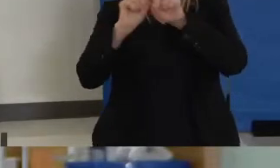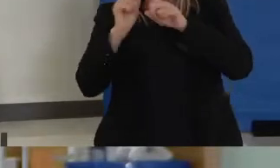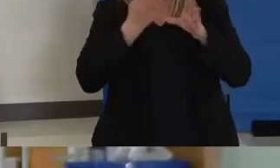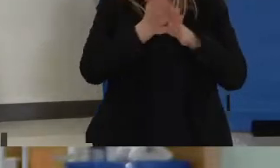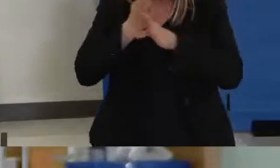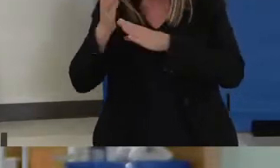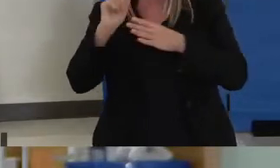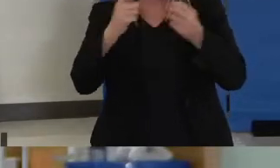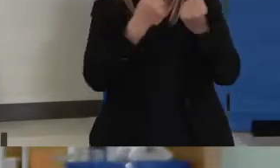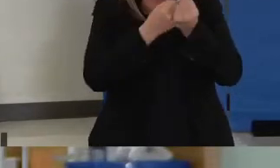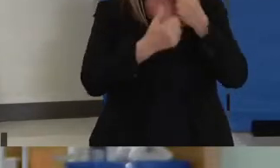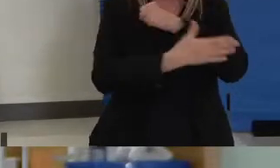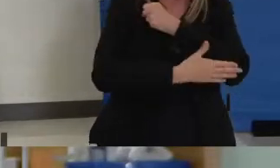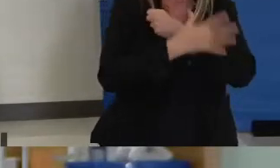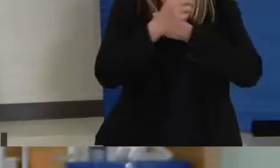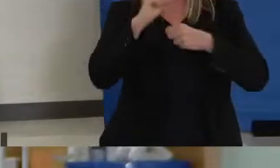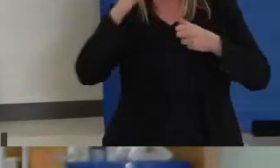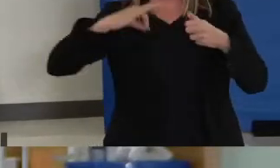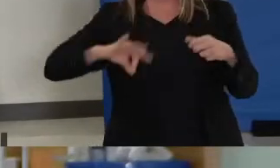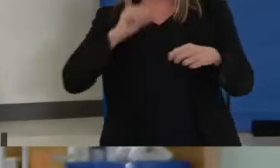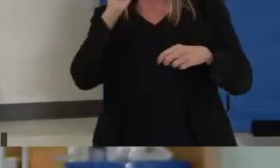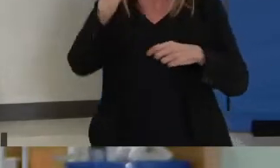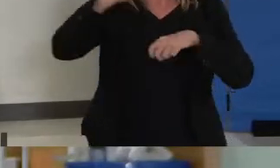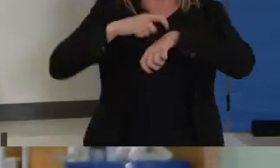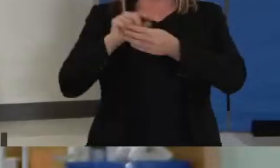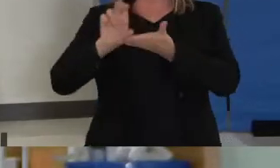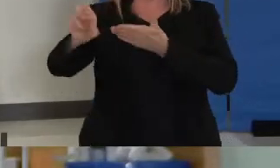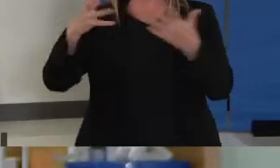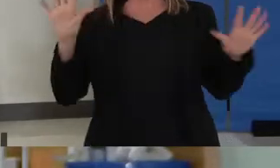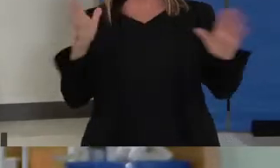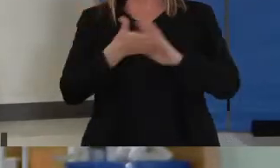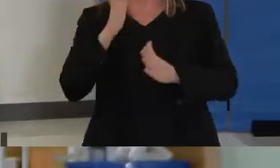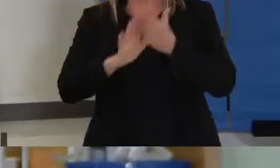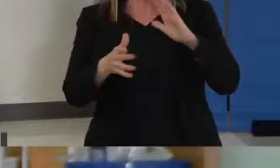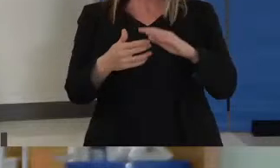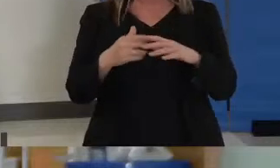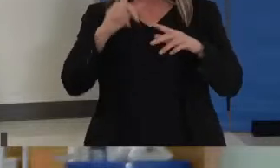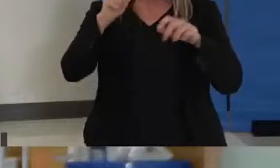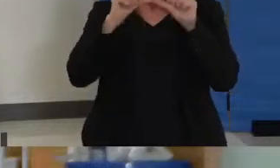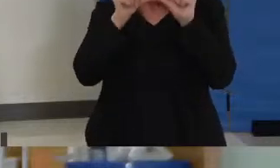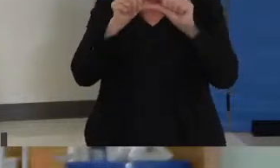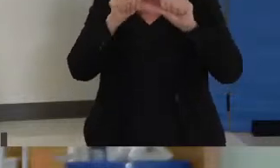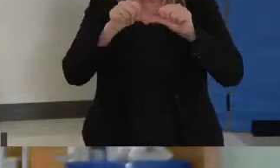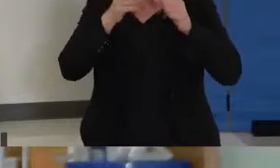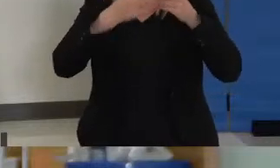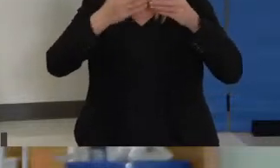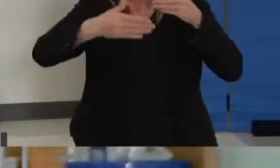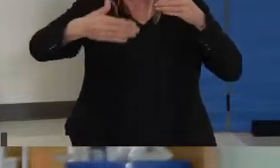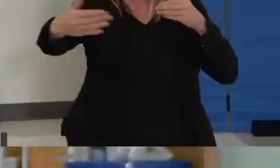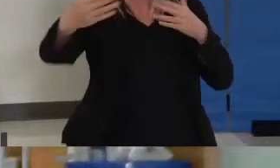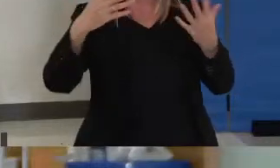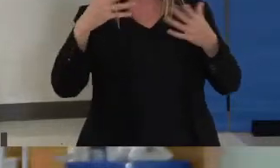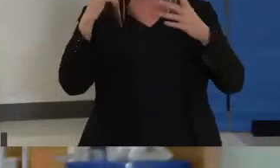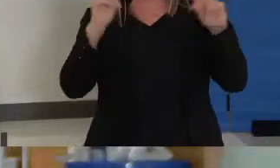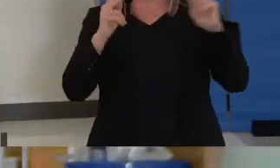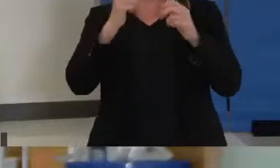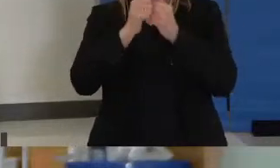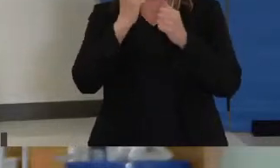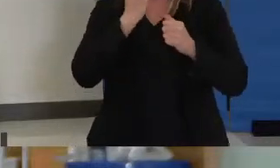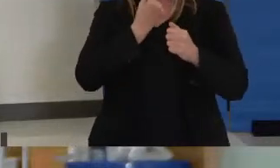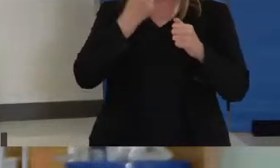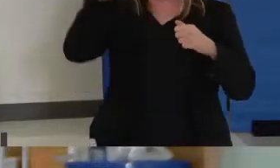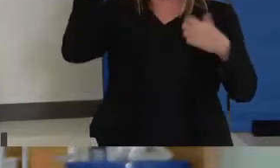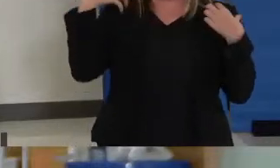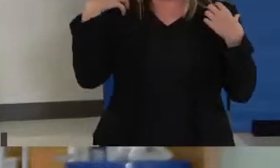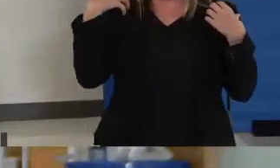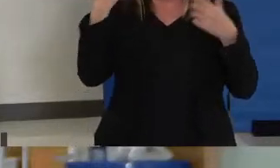and our nonprofits with not just one-time funding, but those ongoing resources to expand services for populations with serious mental illness.